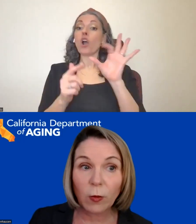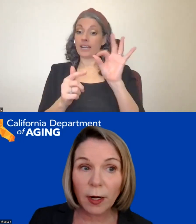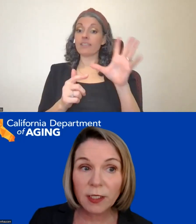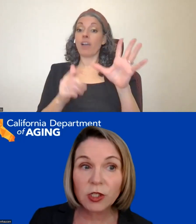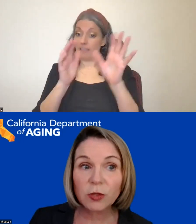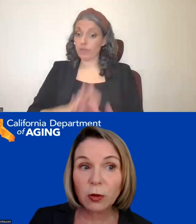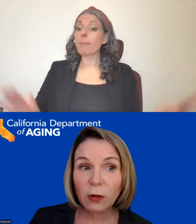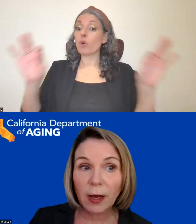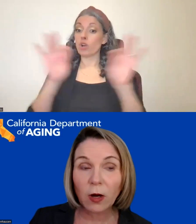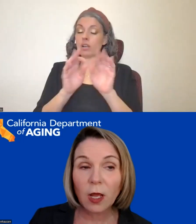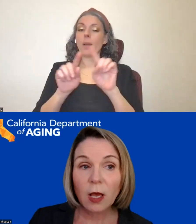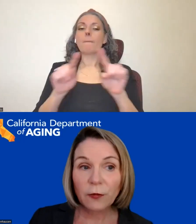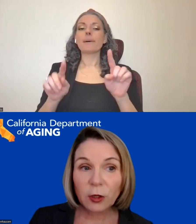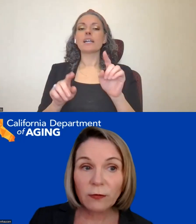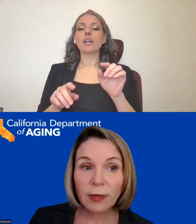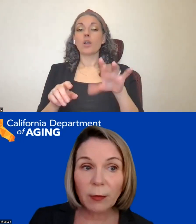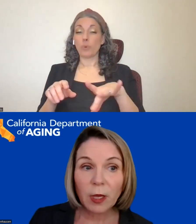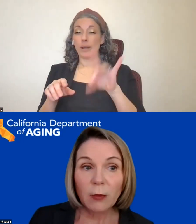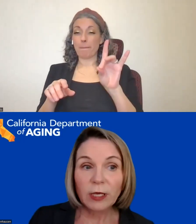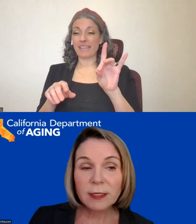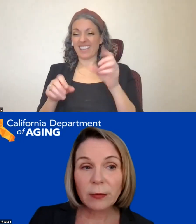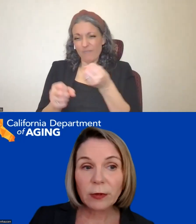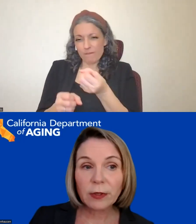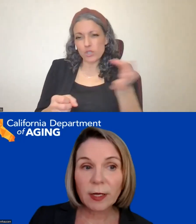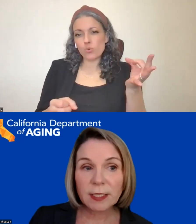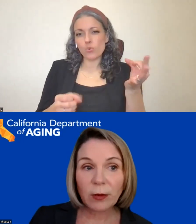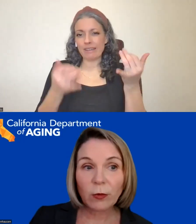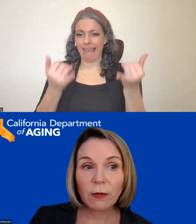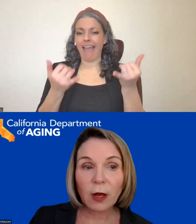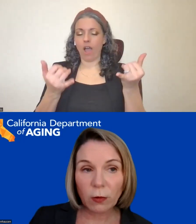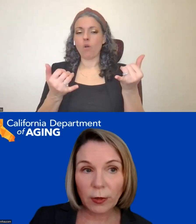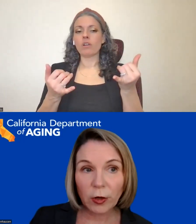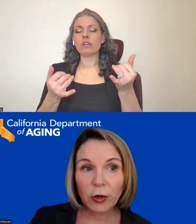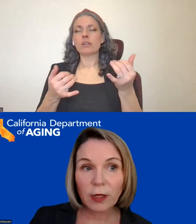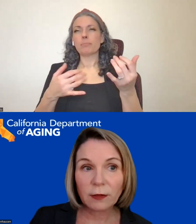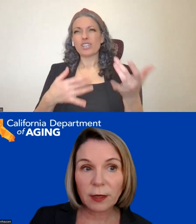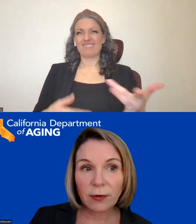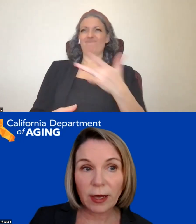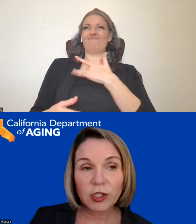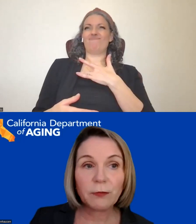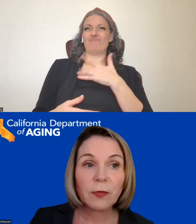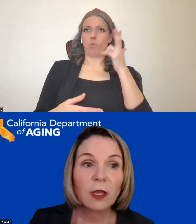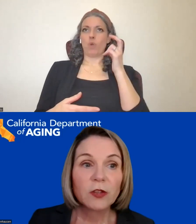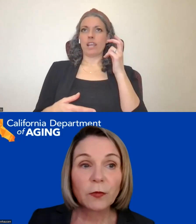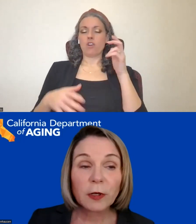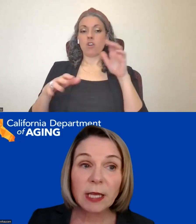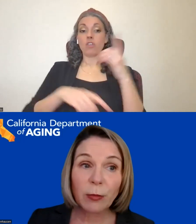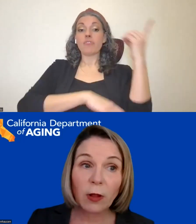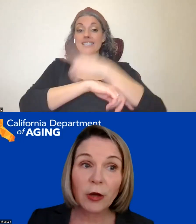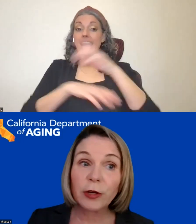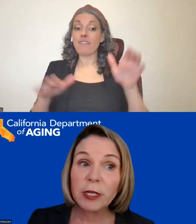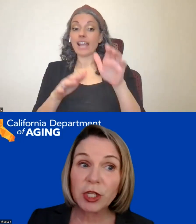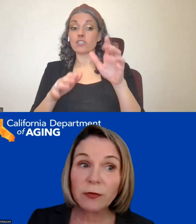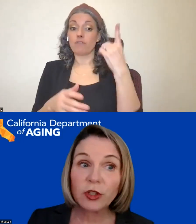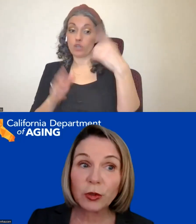critical, but we wanted to just pull out a few of them because they really resonate with a lot of what we heard at the Day of Action. So for